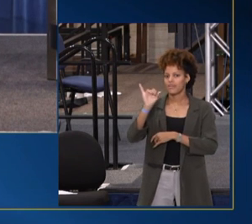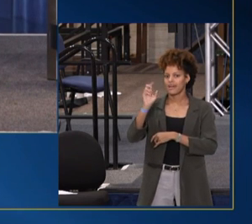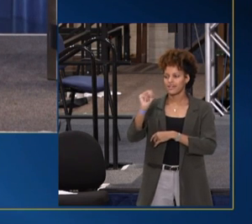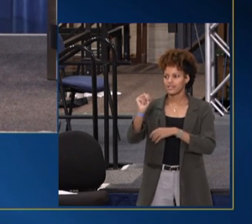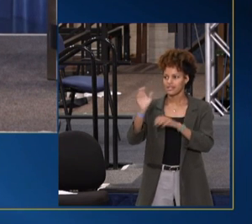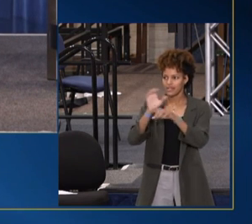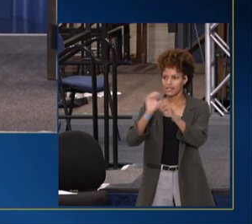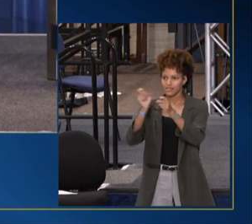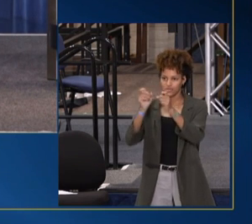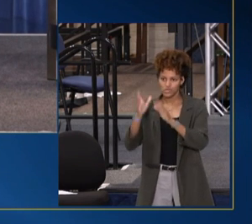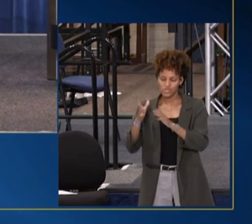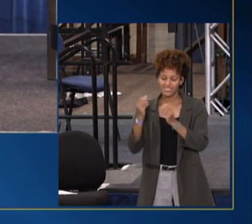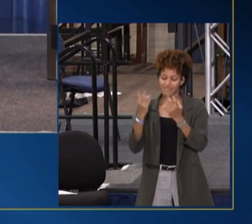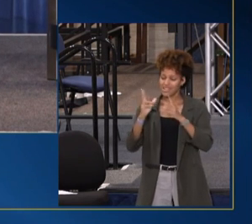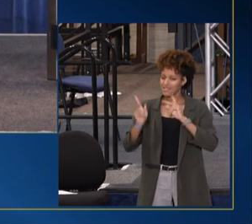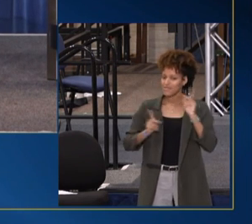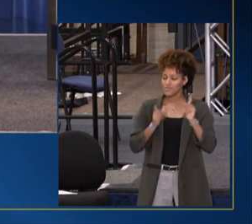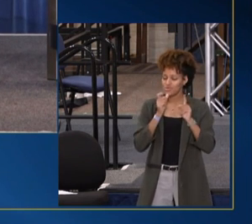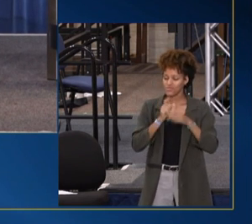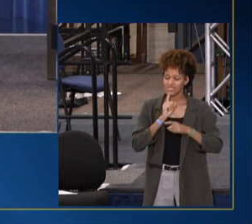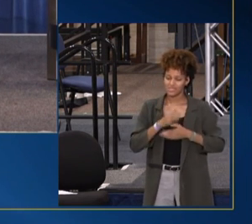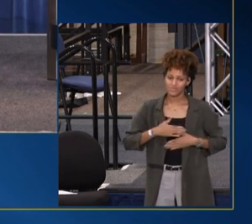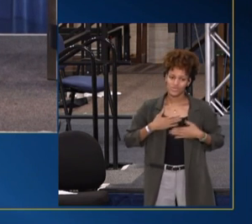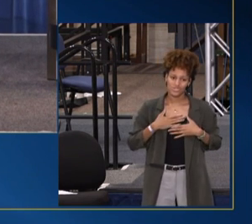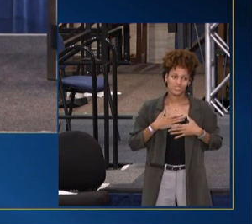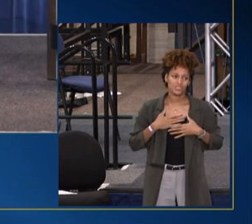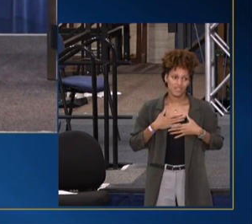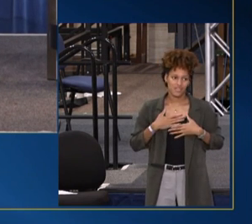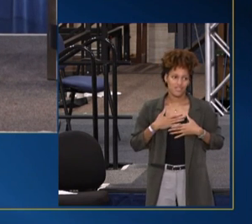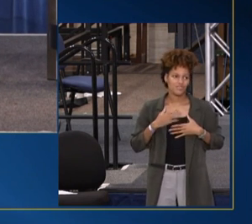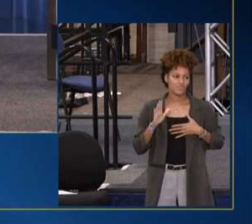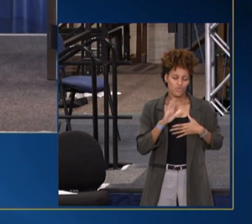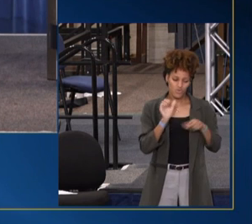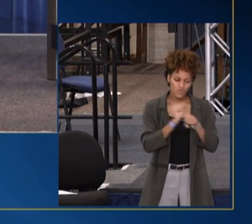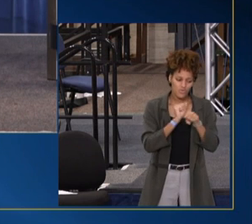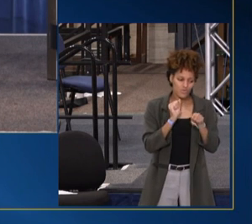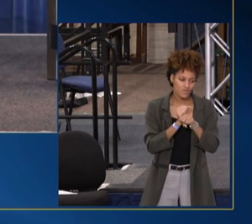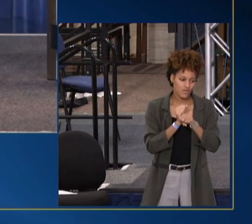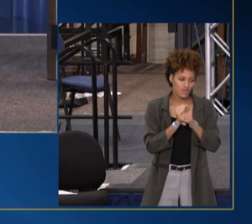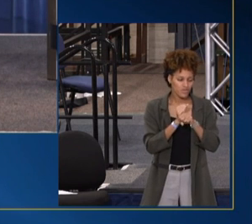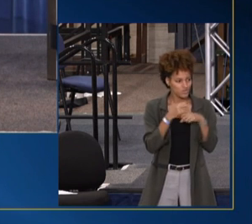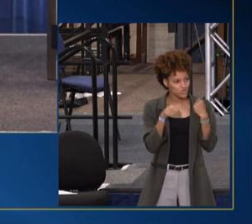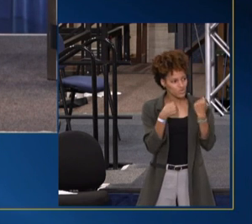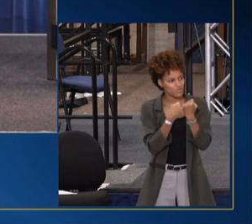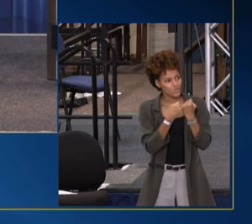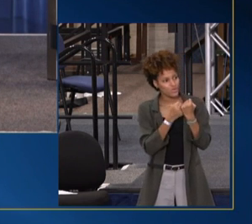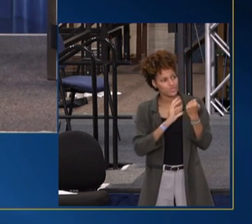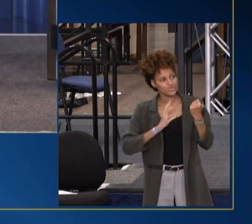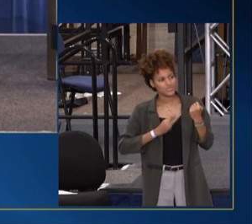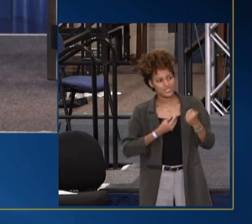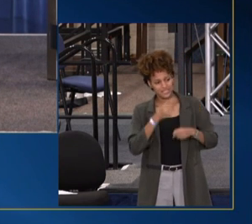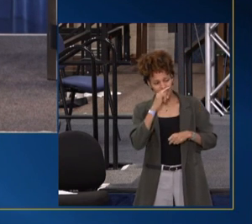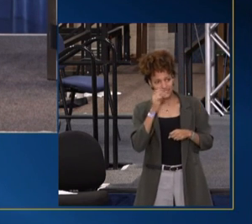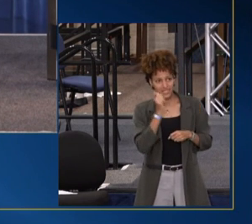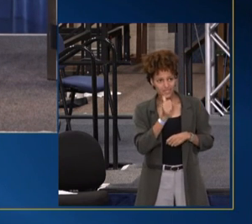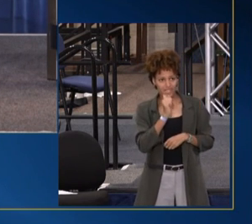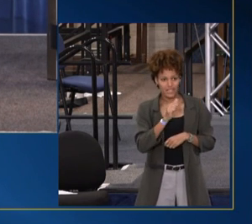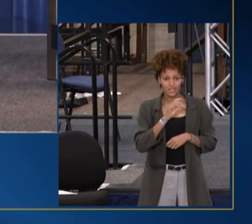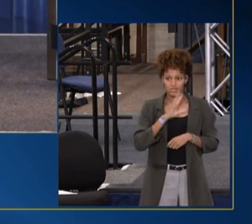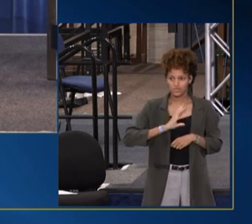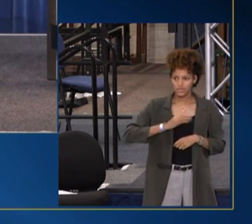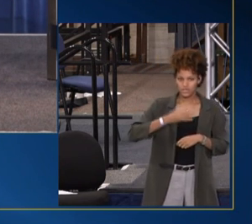folks that really do appreciate so much the work that you're doing to support trans kids every day, trans